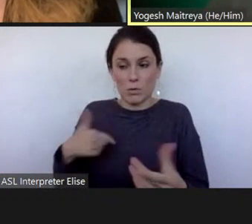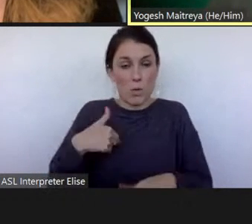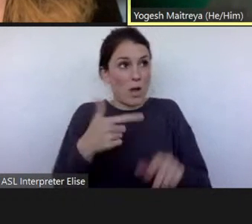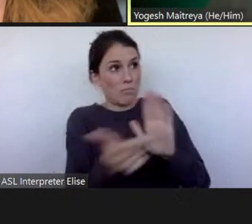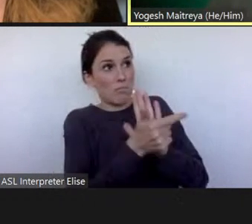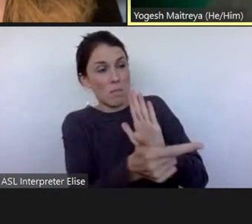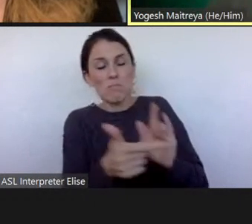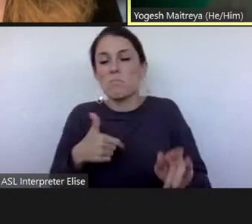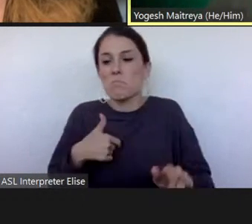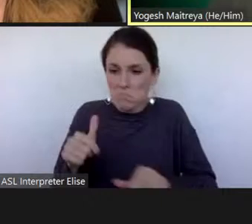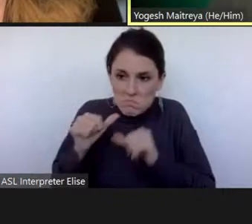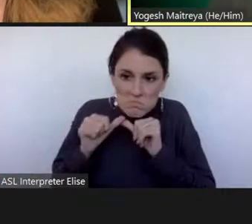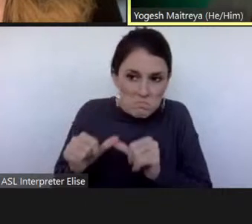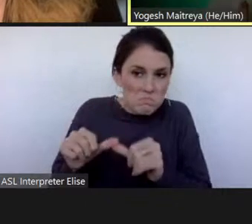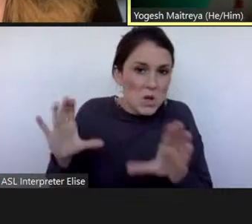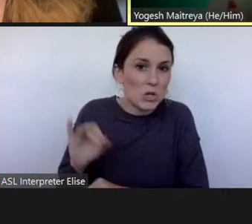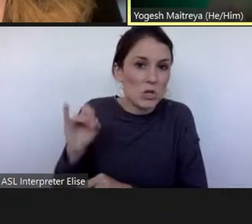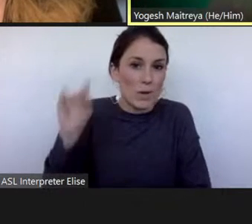So